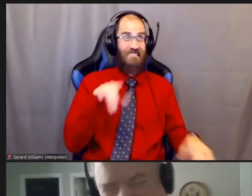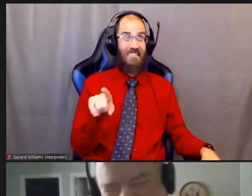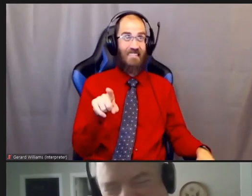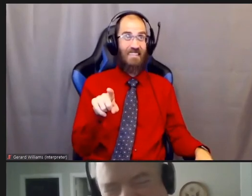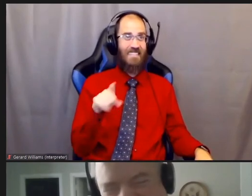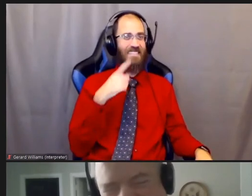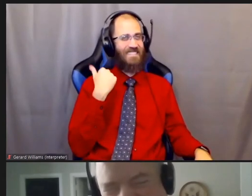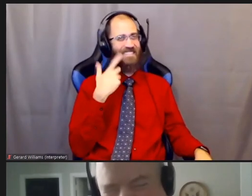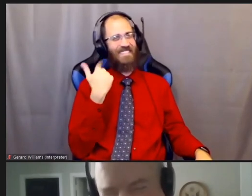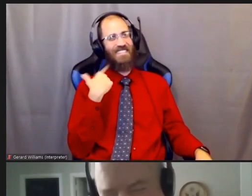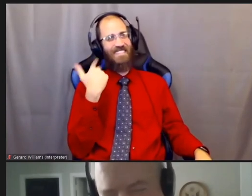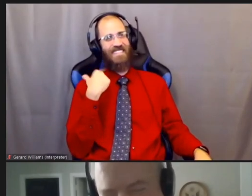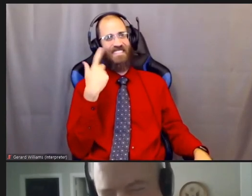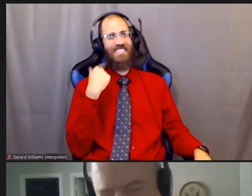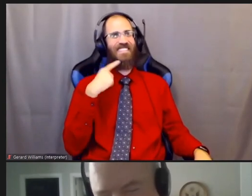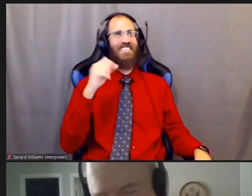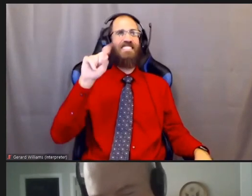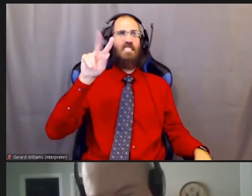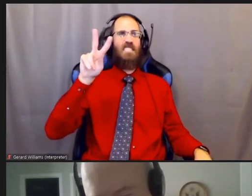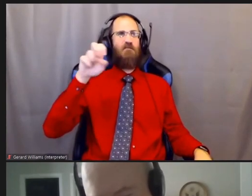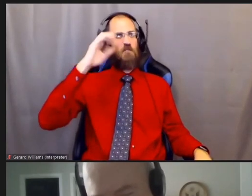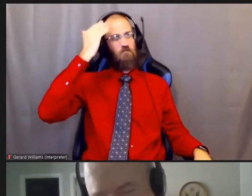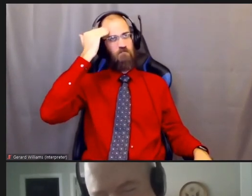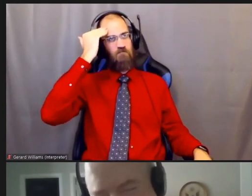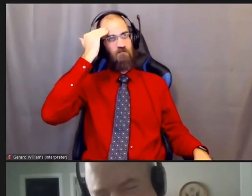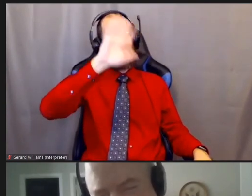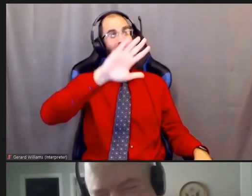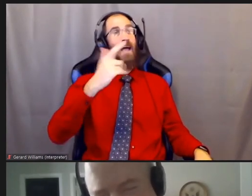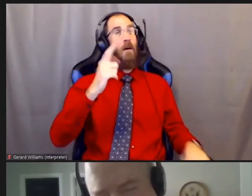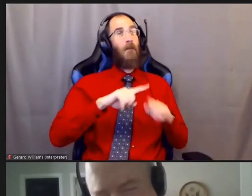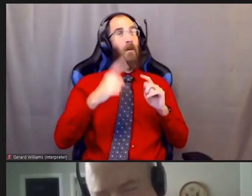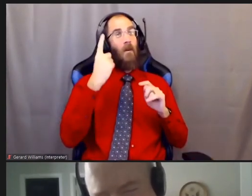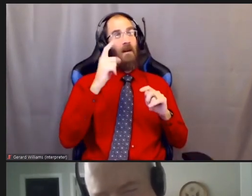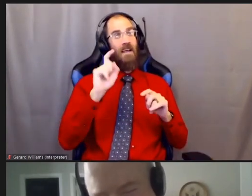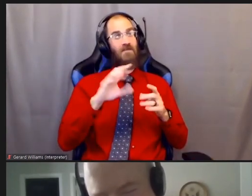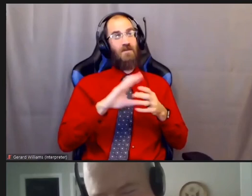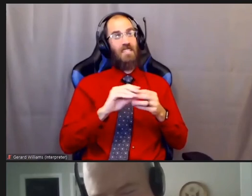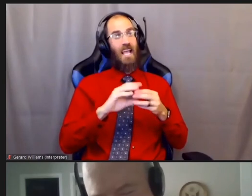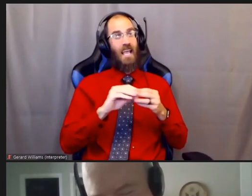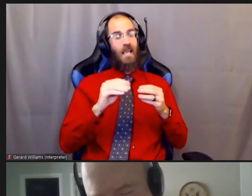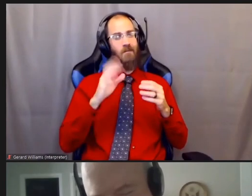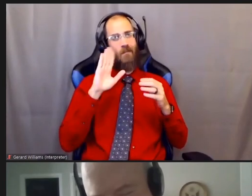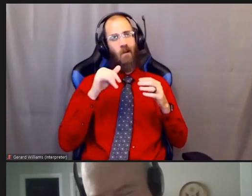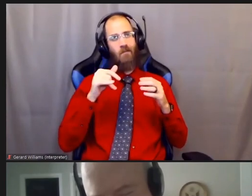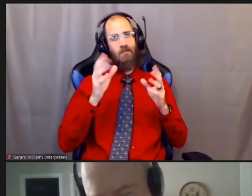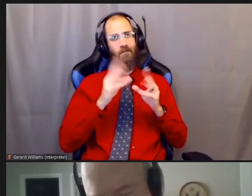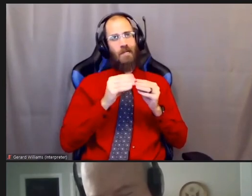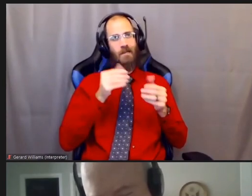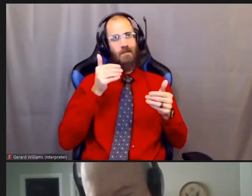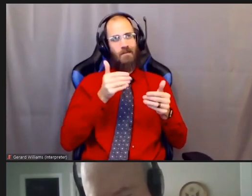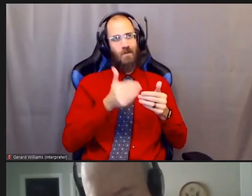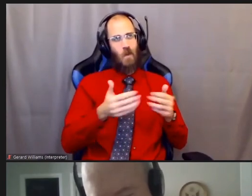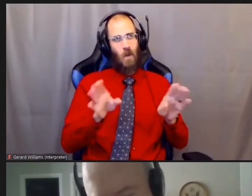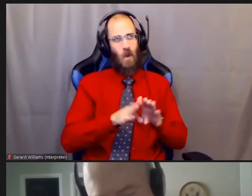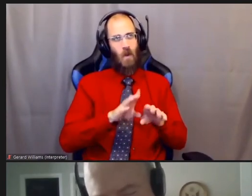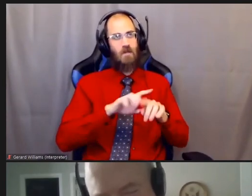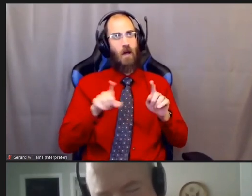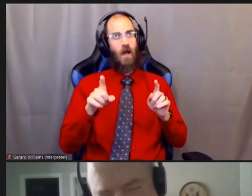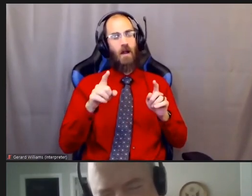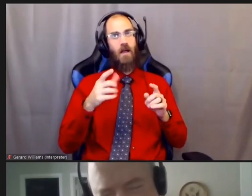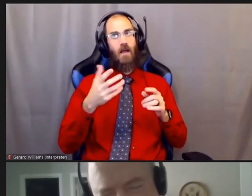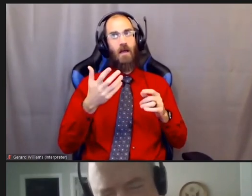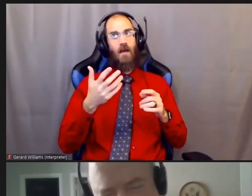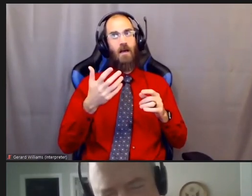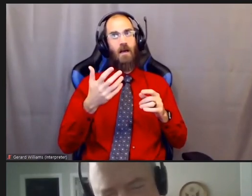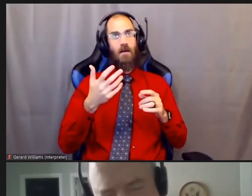I have to say, though, I think by and large, as this meeting winds down, we realize that we've completed